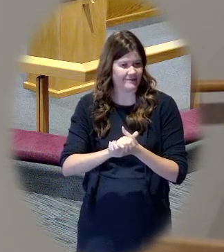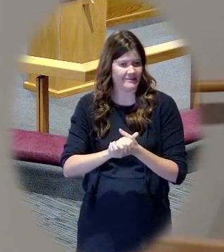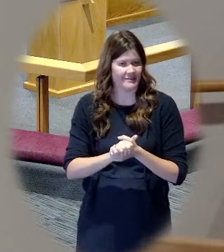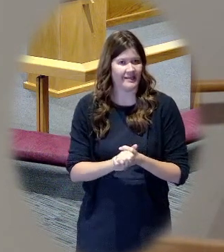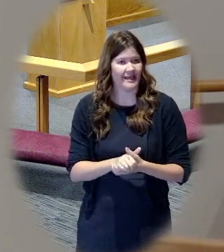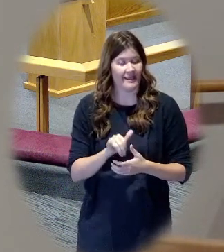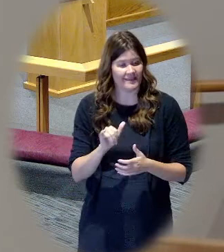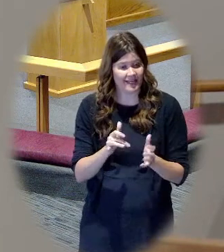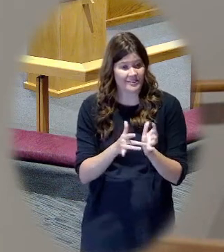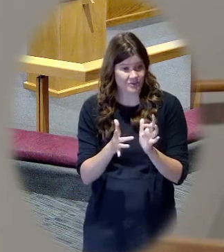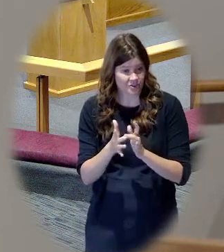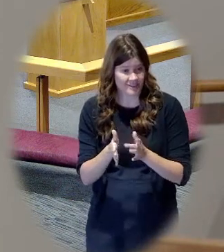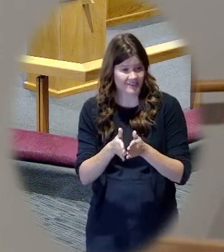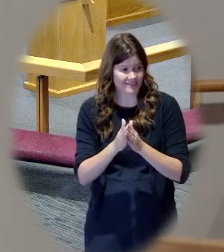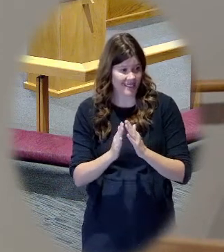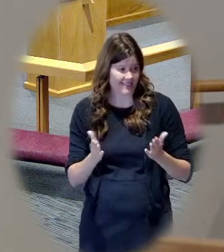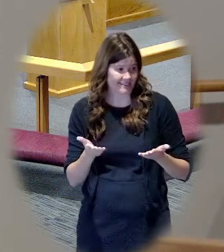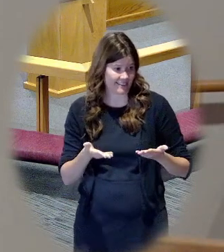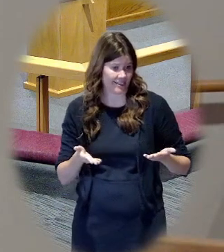That's what Jesus is asking.